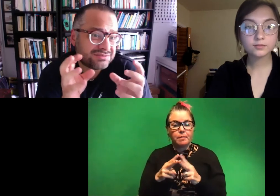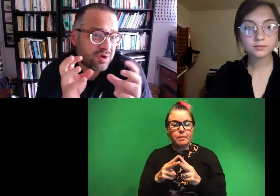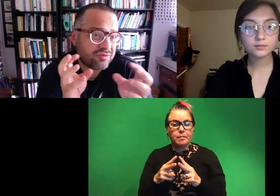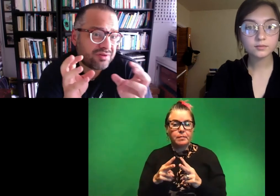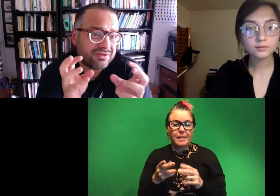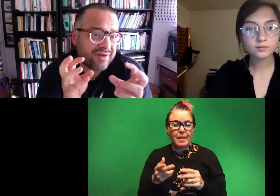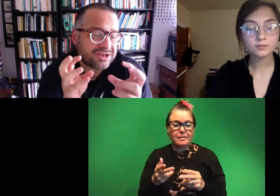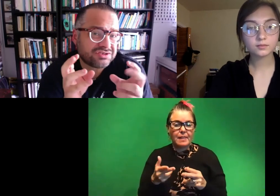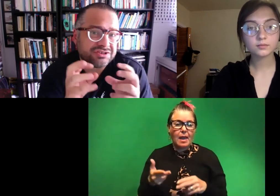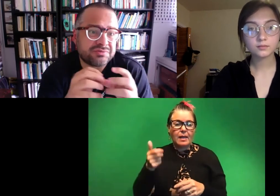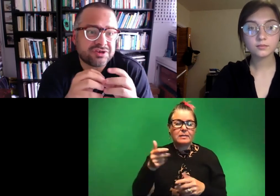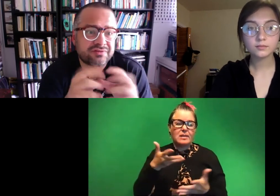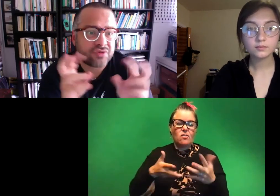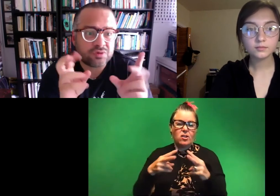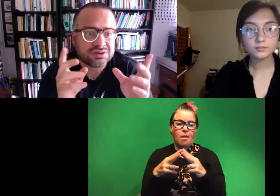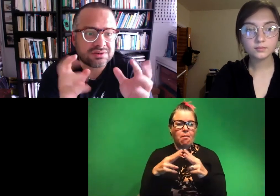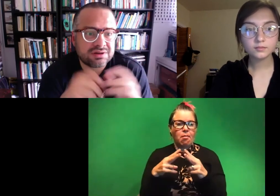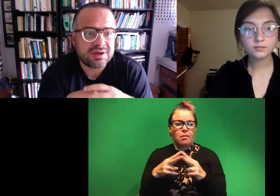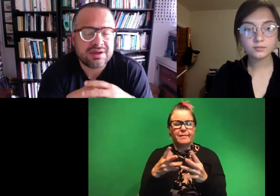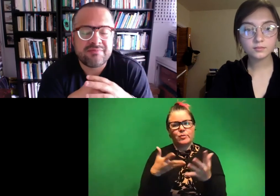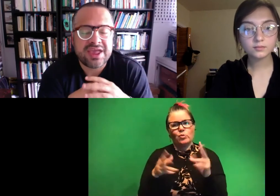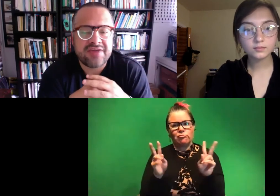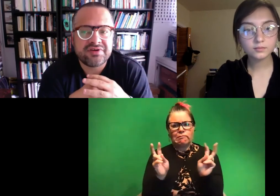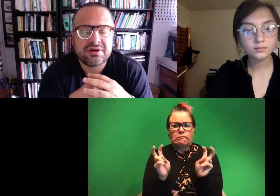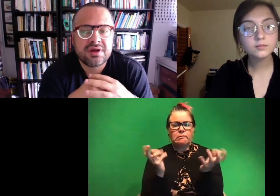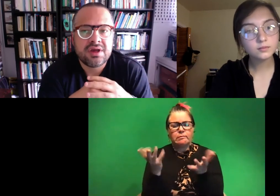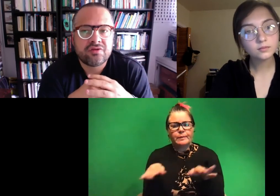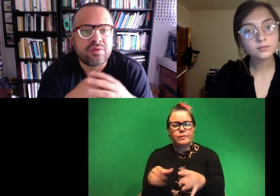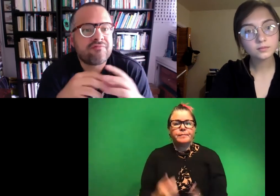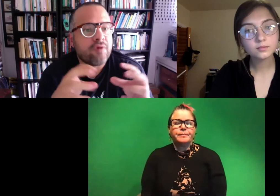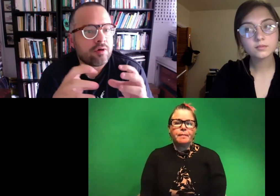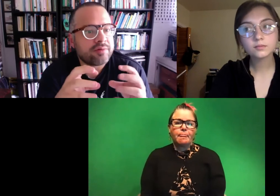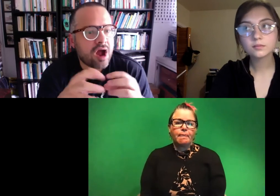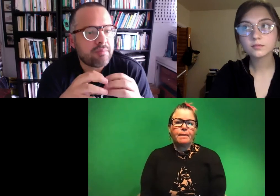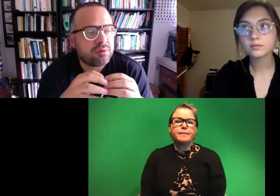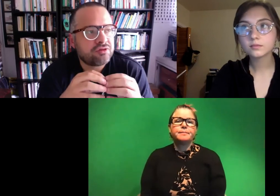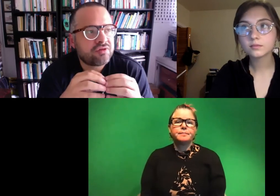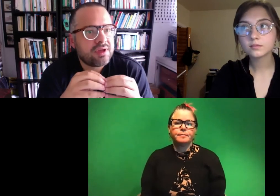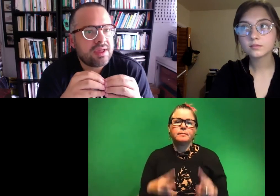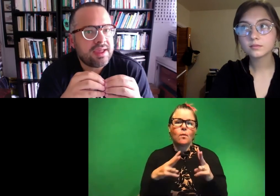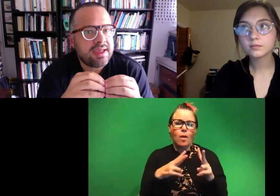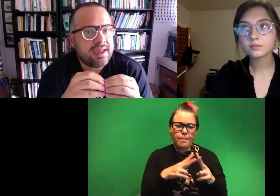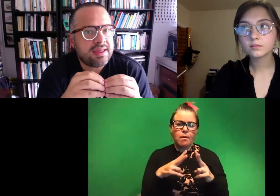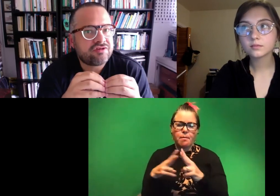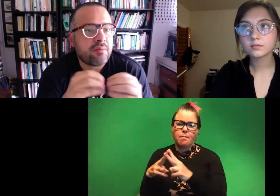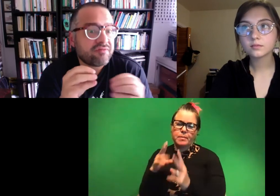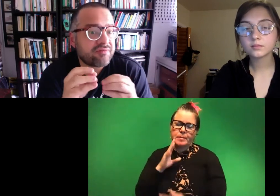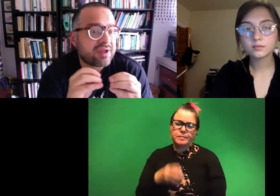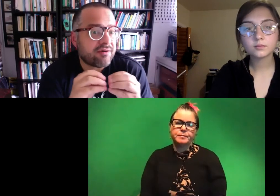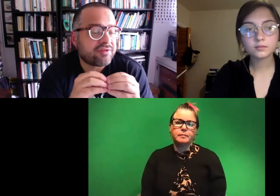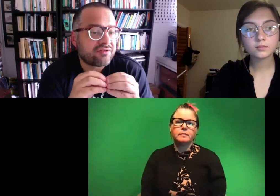highest possible interaction in terms of social behavior. So they form couples, and